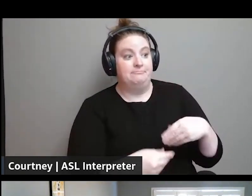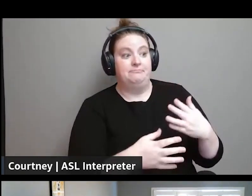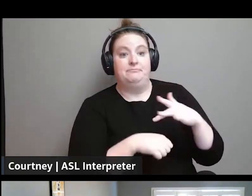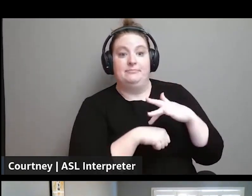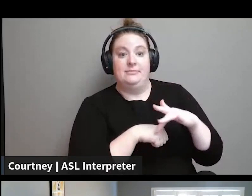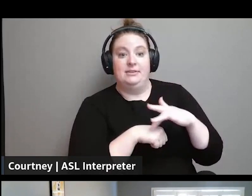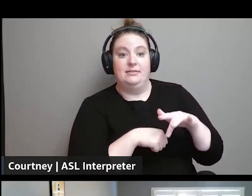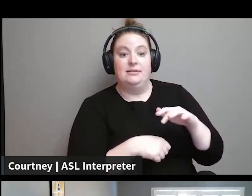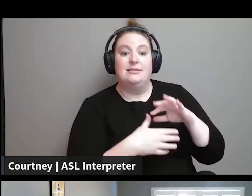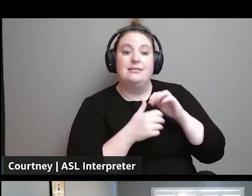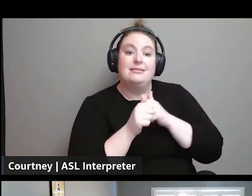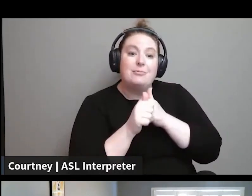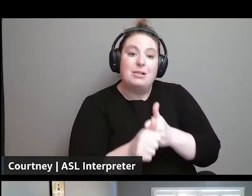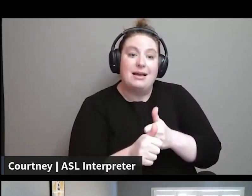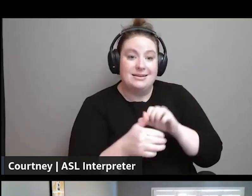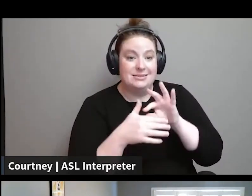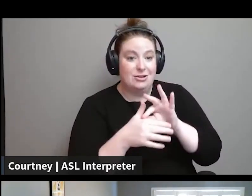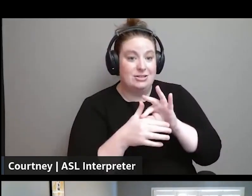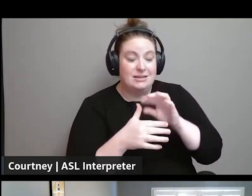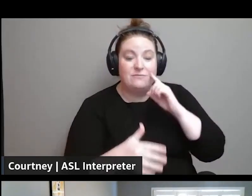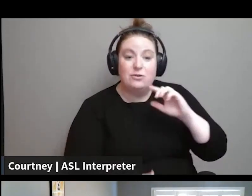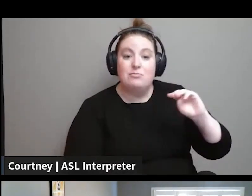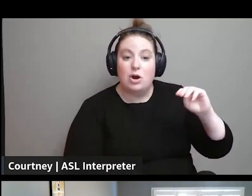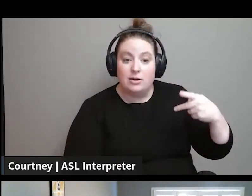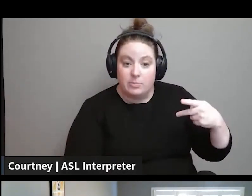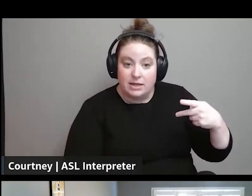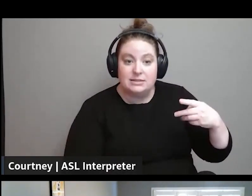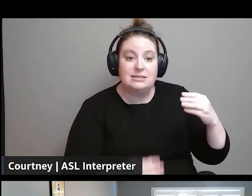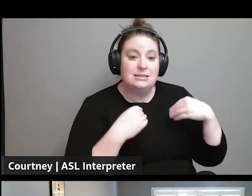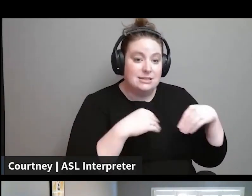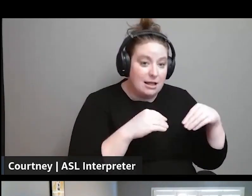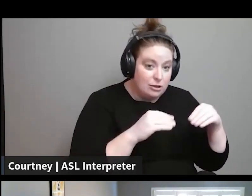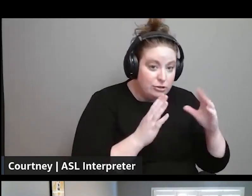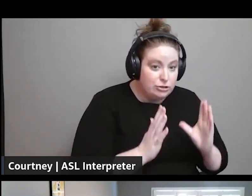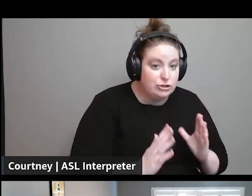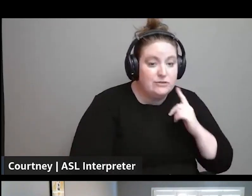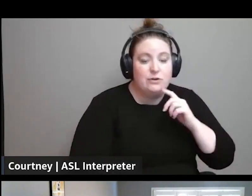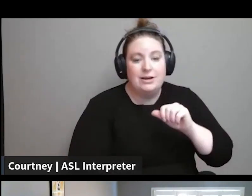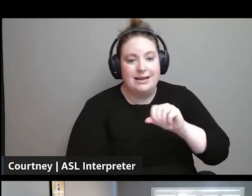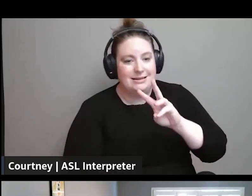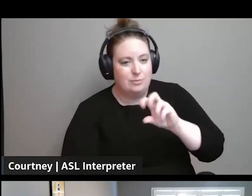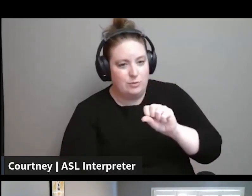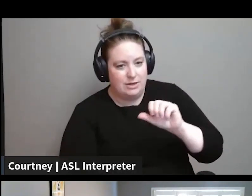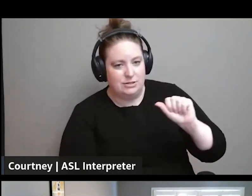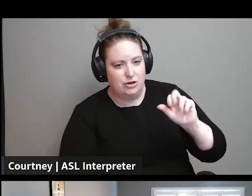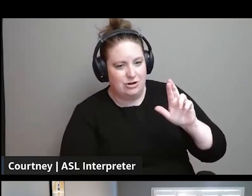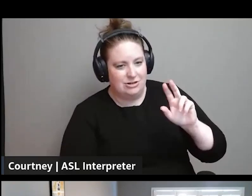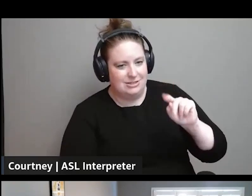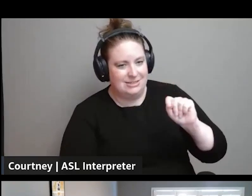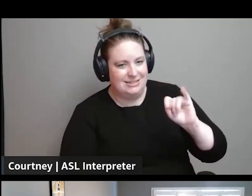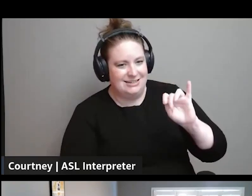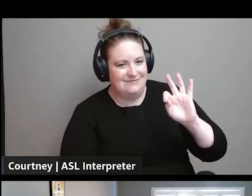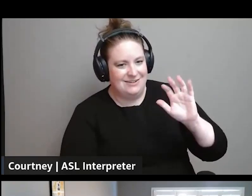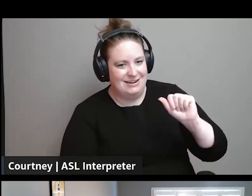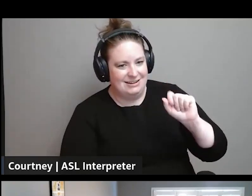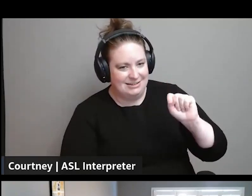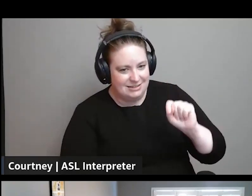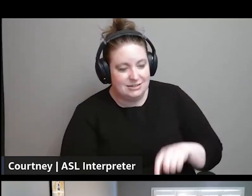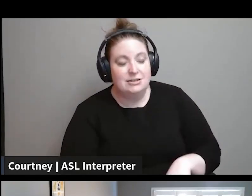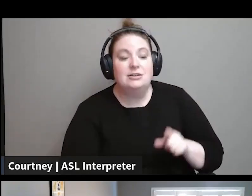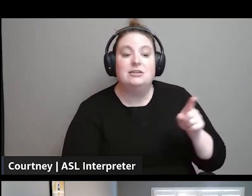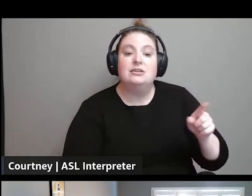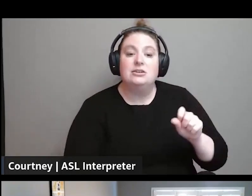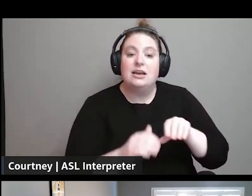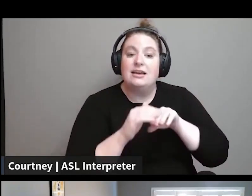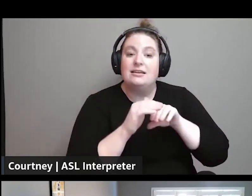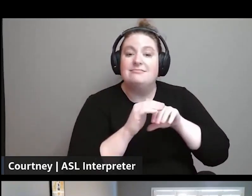compliance content of marketplace sellers on AWS Artifact. So, here you can access